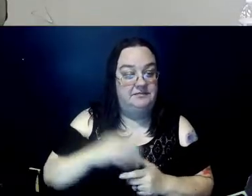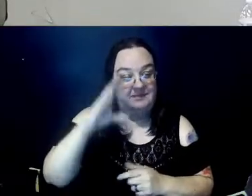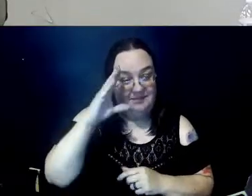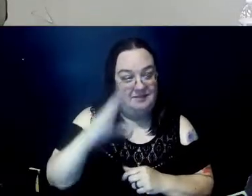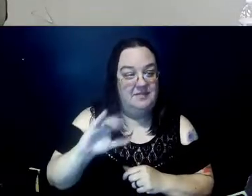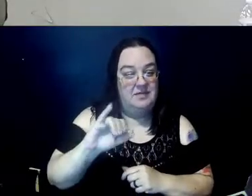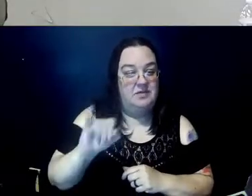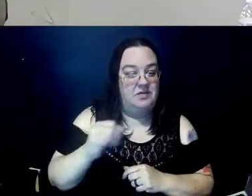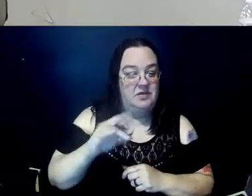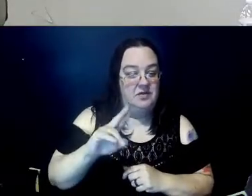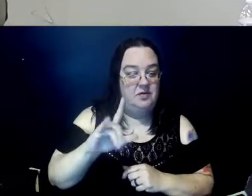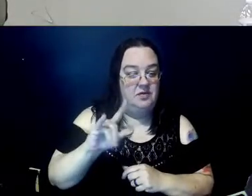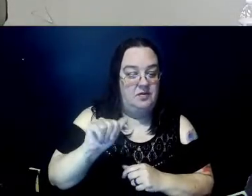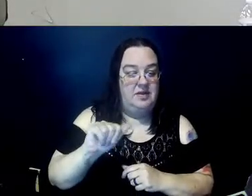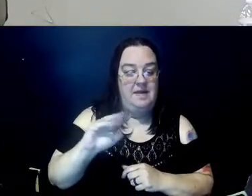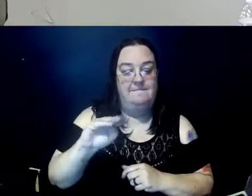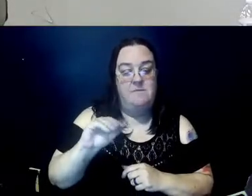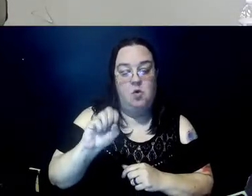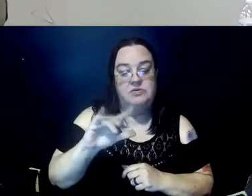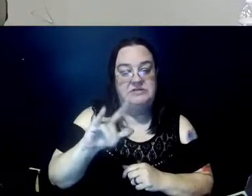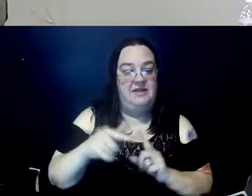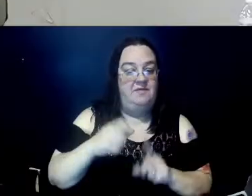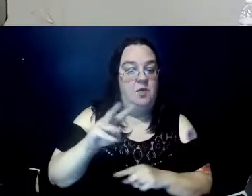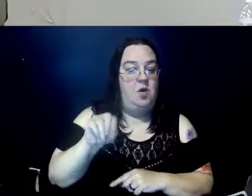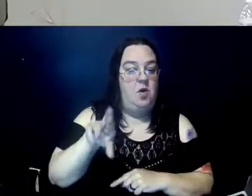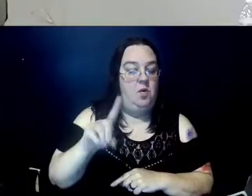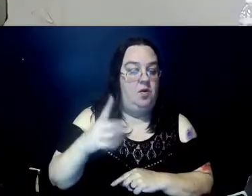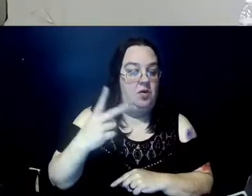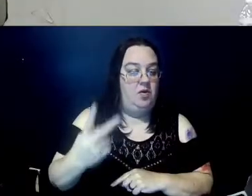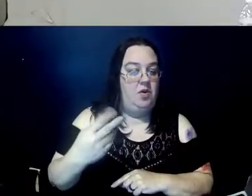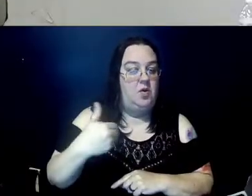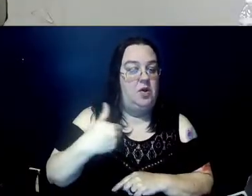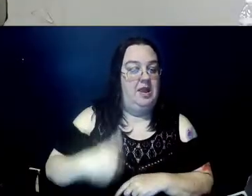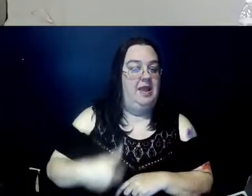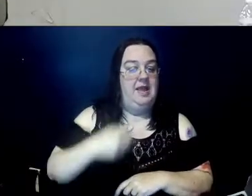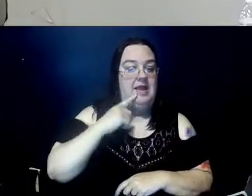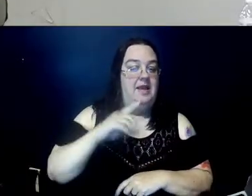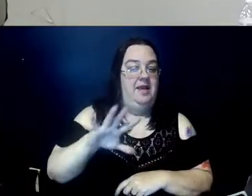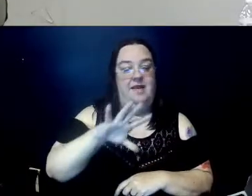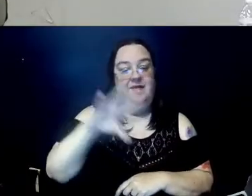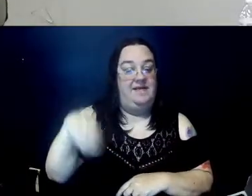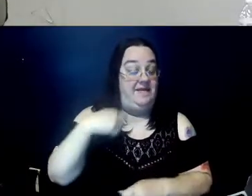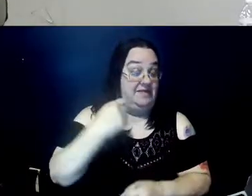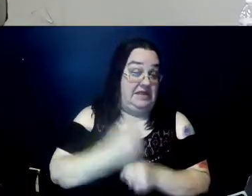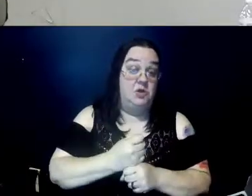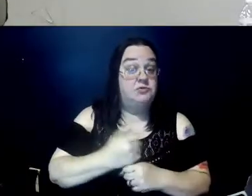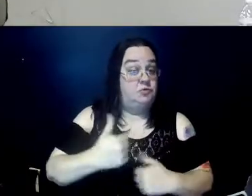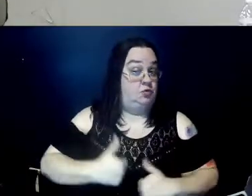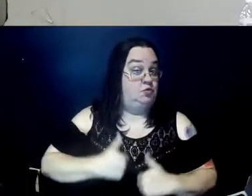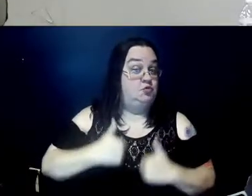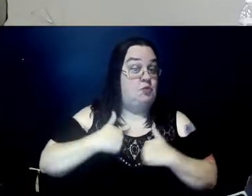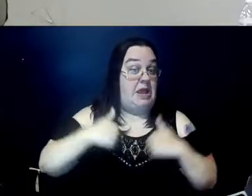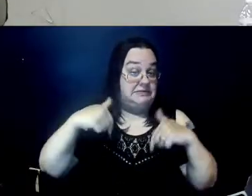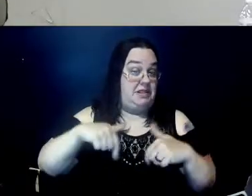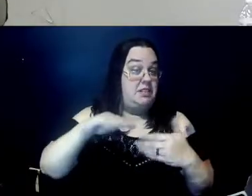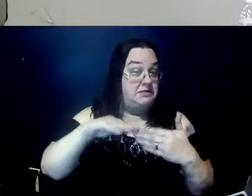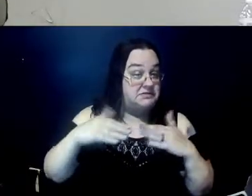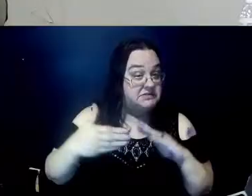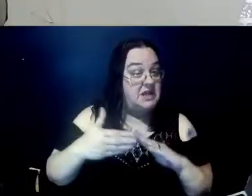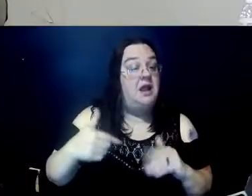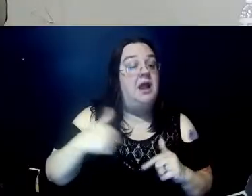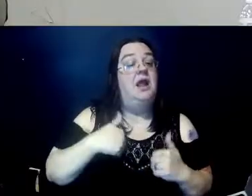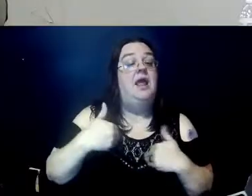Hello, Julia Mosley, Ward 2. I am a 50-year resident of town, and I have